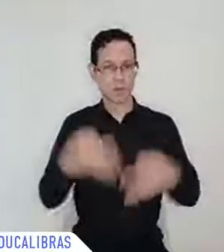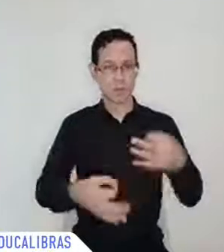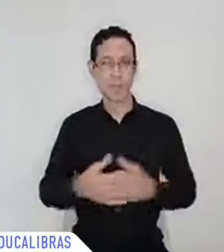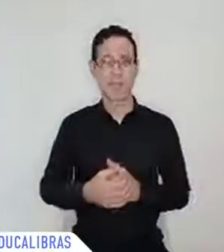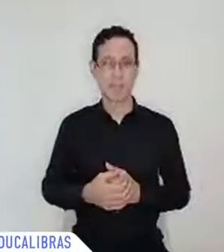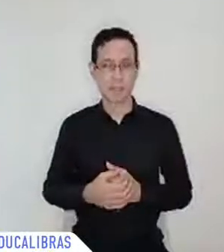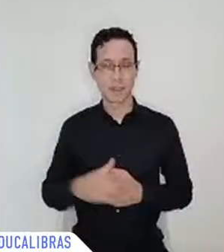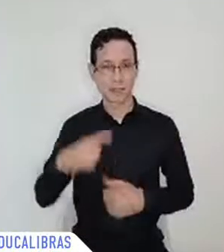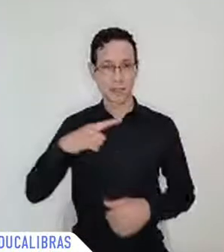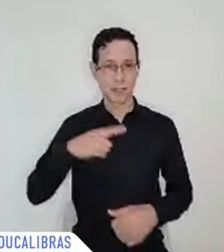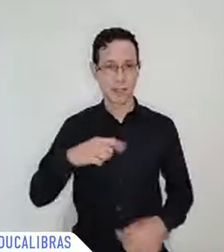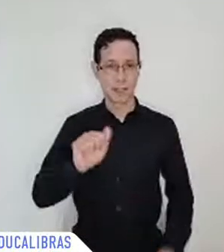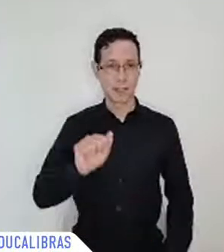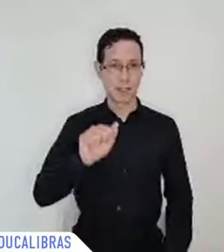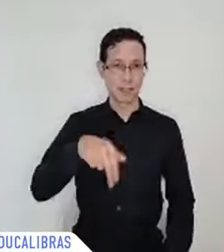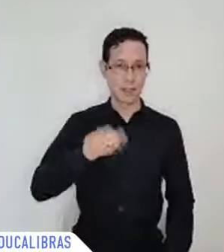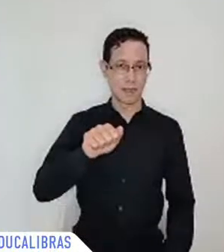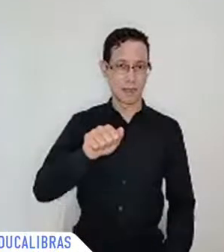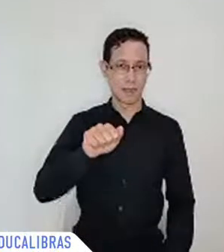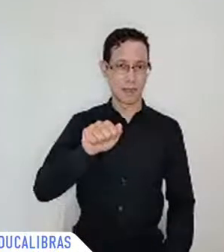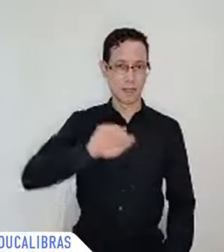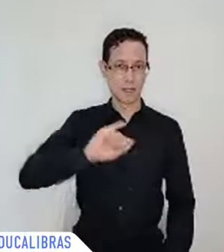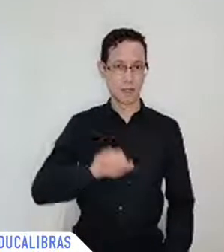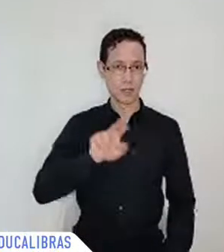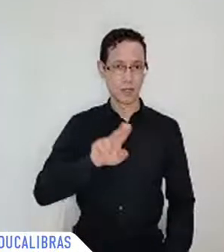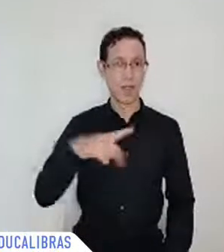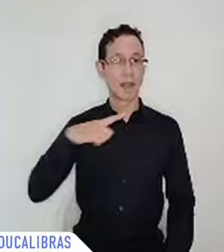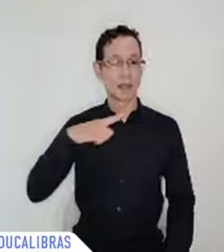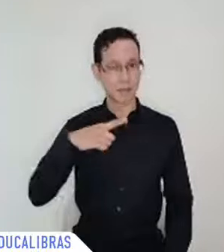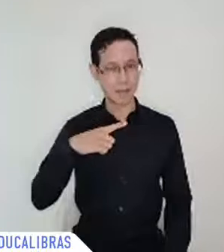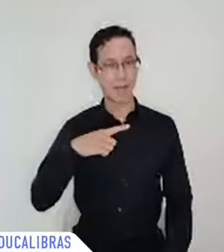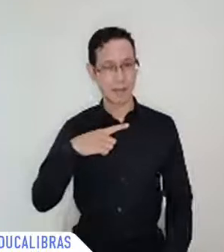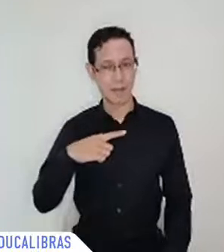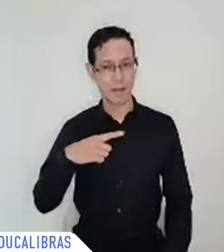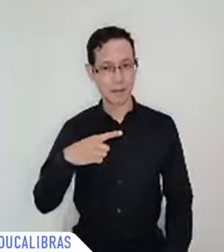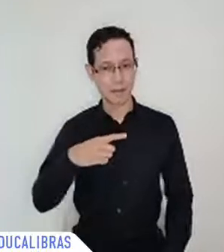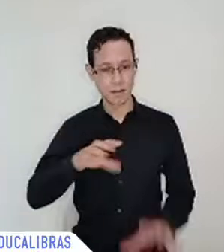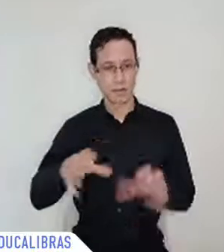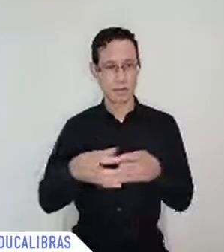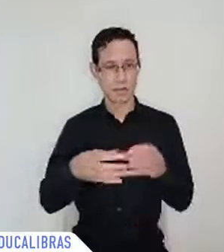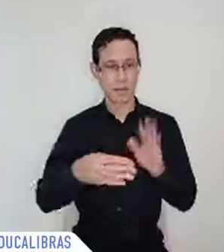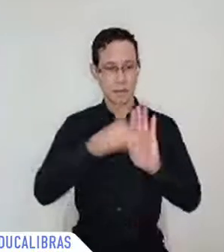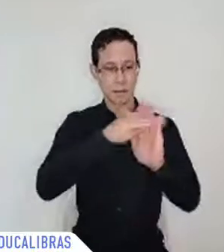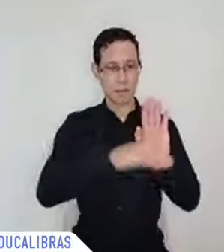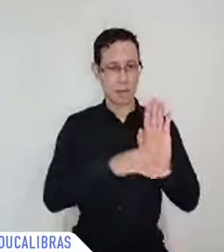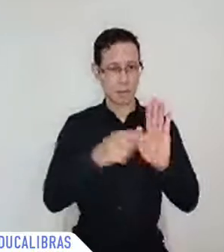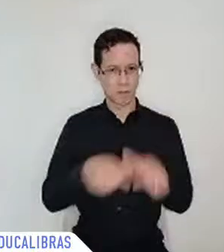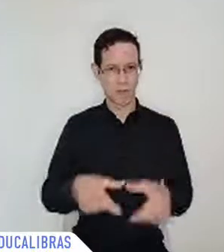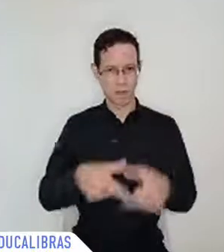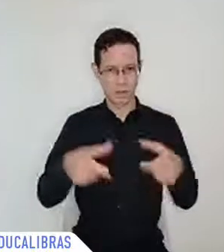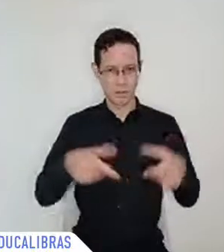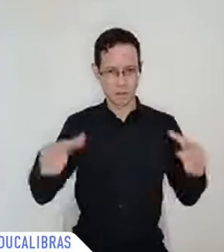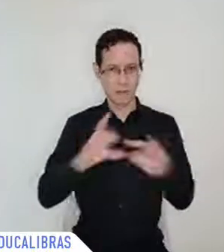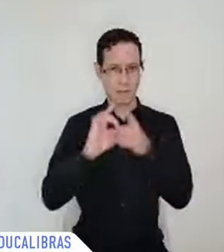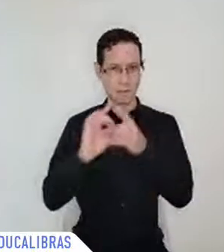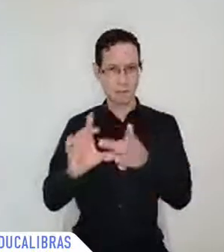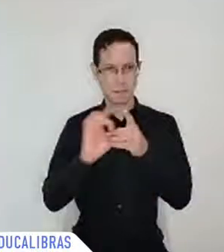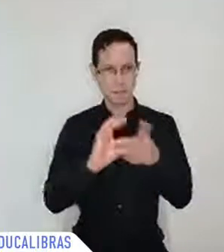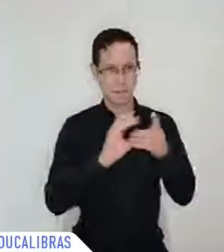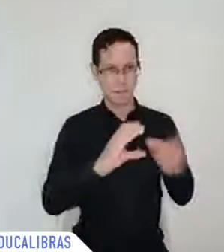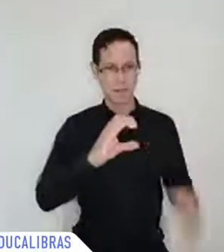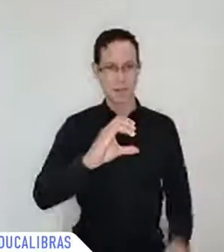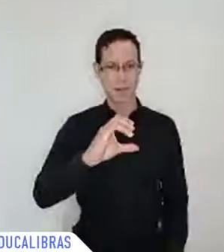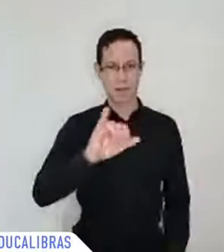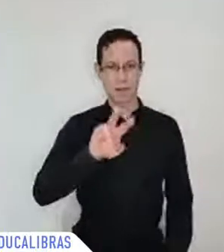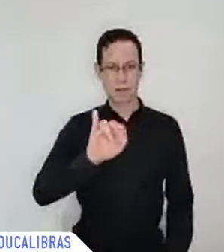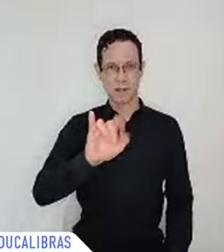study juridical issues. We have an association of judges with an agenda